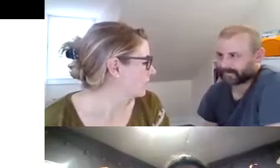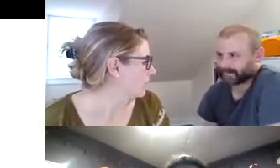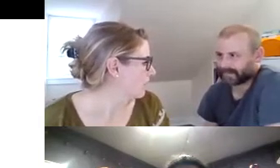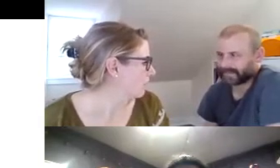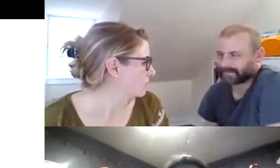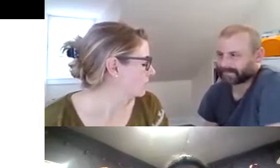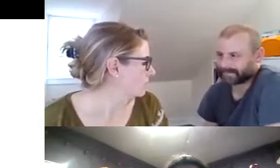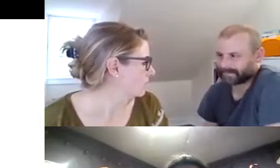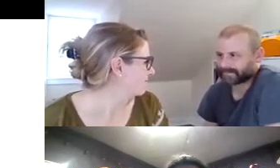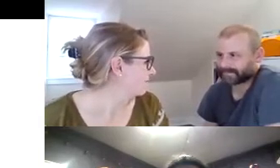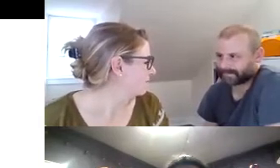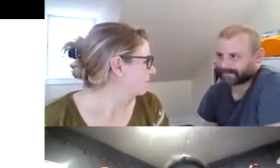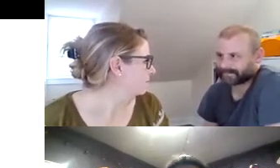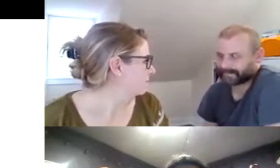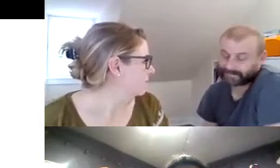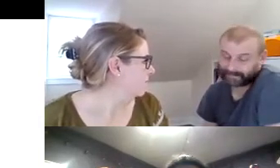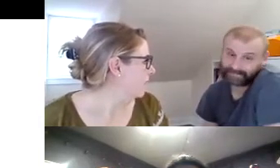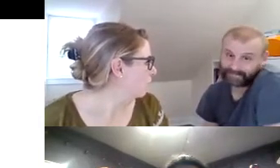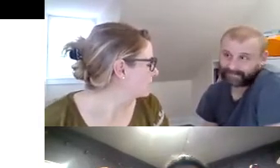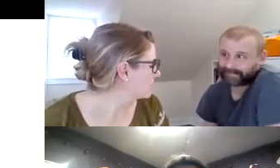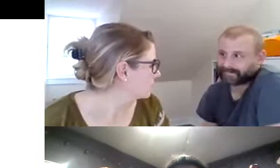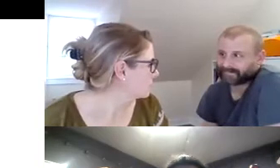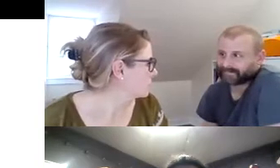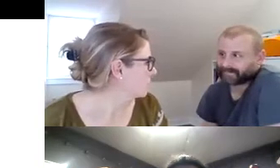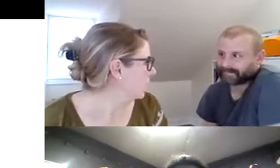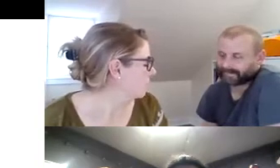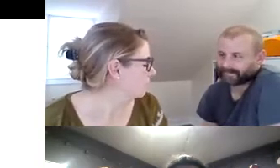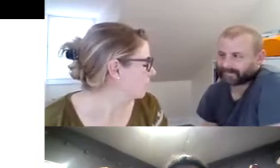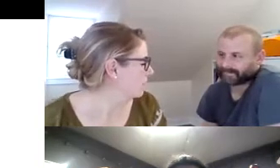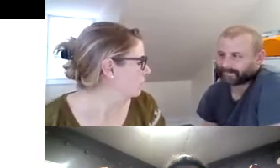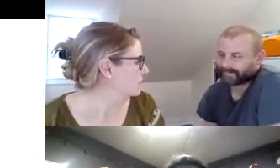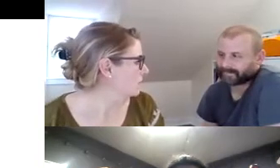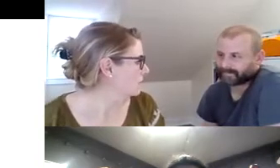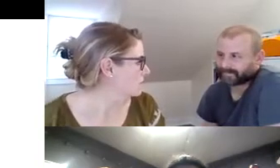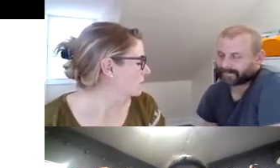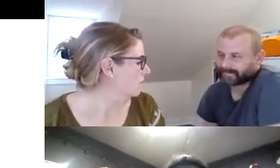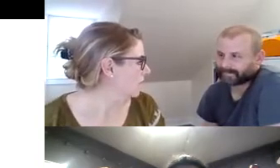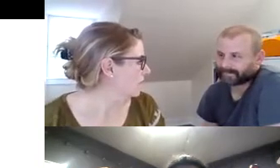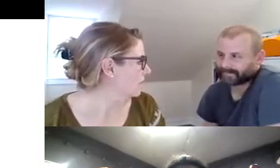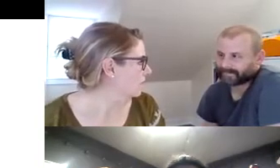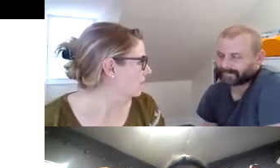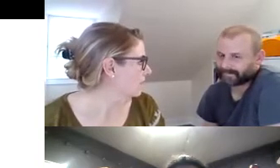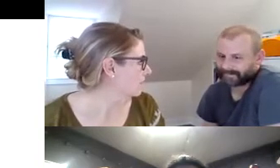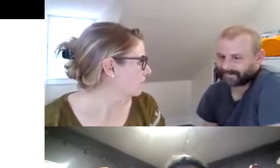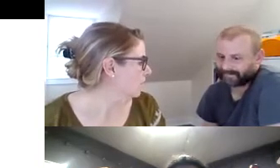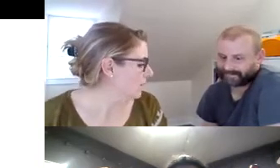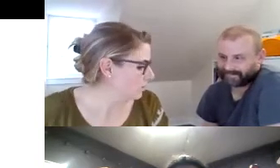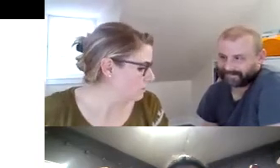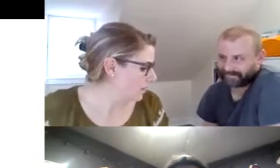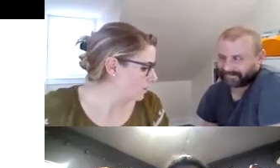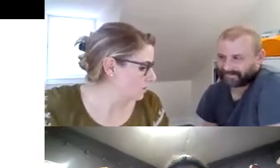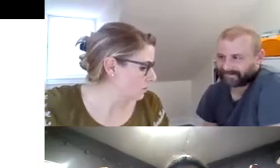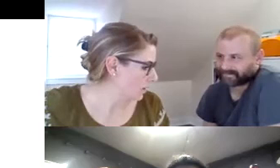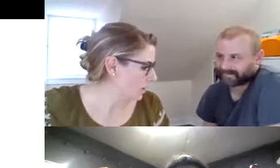because it definitely feels that way to me. And I've seen, and I've had my car sideswiped before. So I just wanted to voice